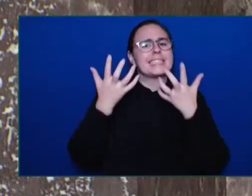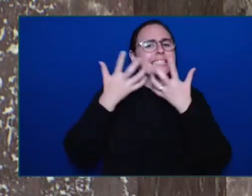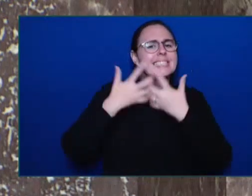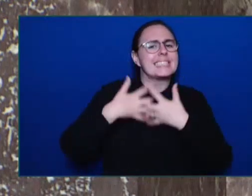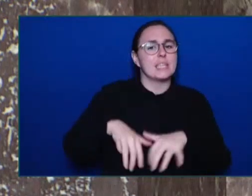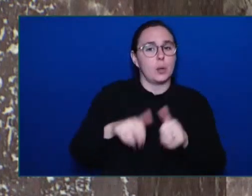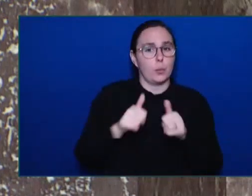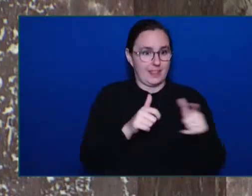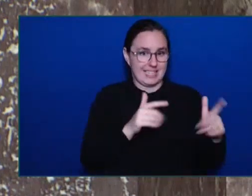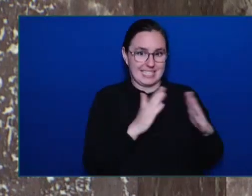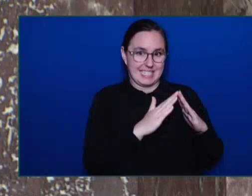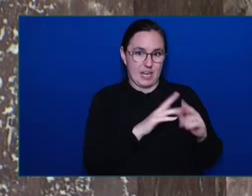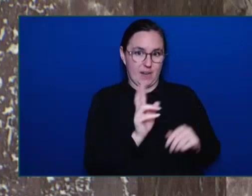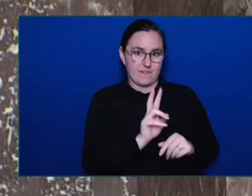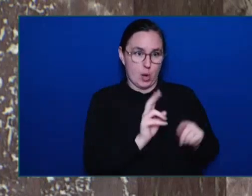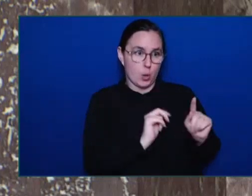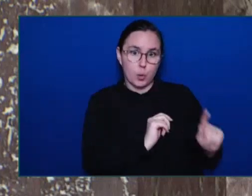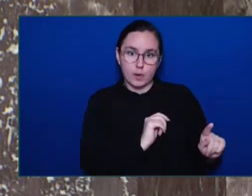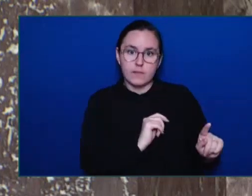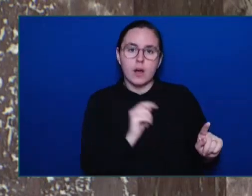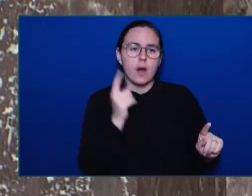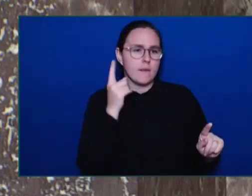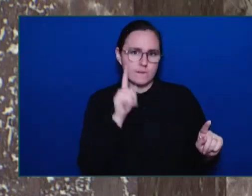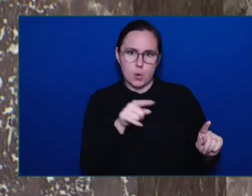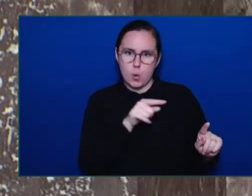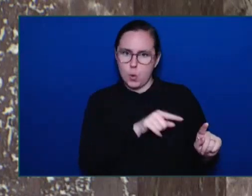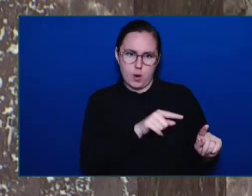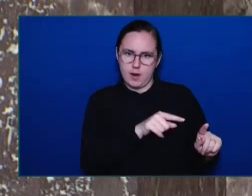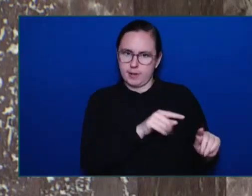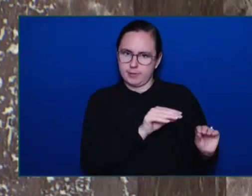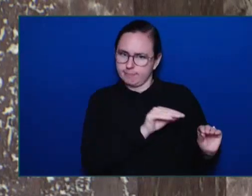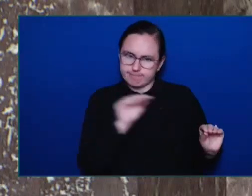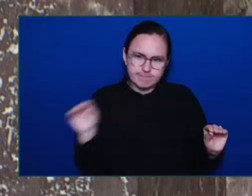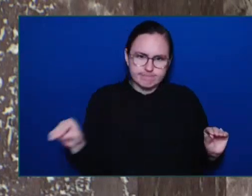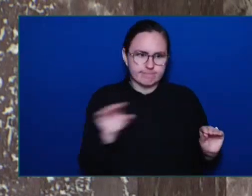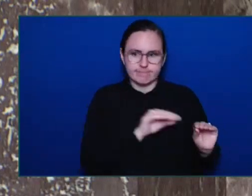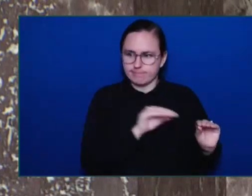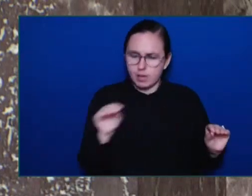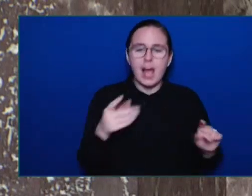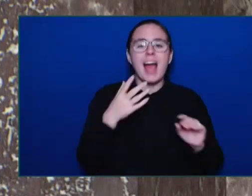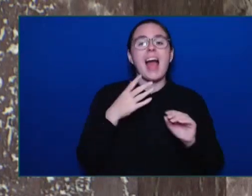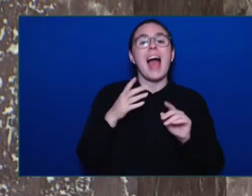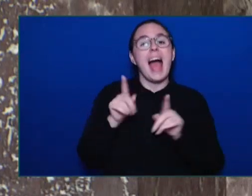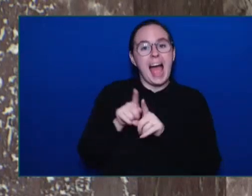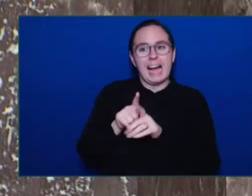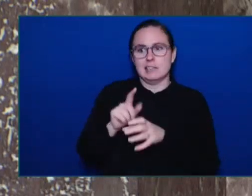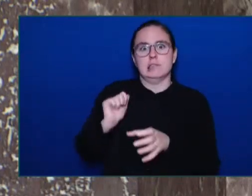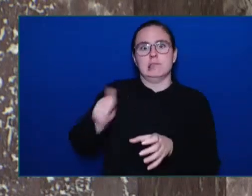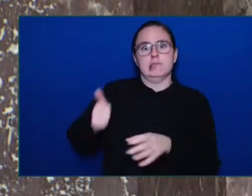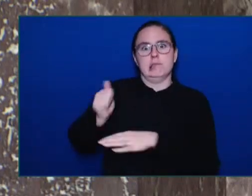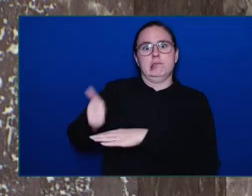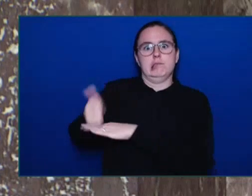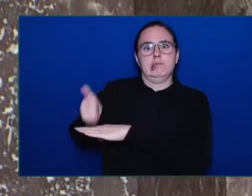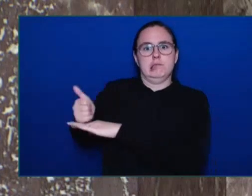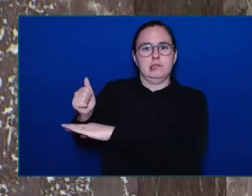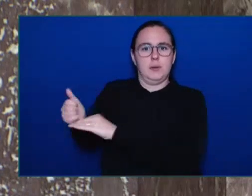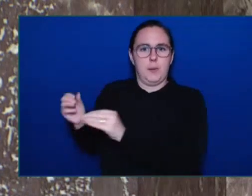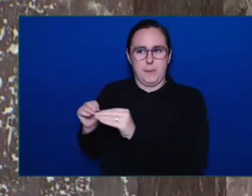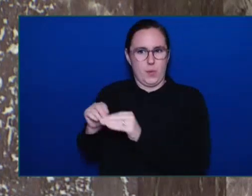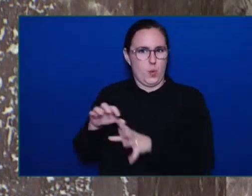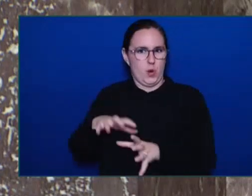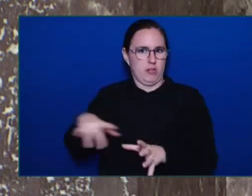supportive housing, Honourable Speaker. That's the type of collaboration we wanted to see with them, and we've got that. Honourable Speaker, I think it's important to note